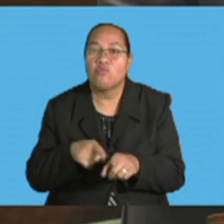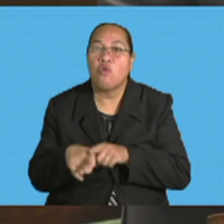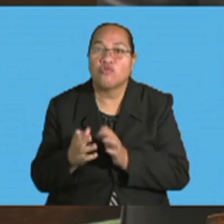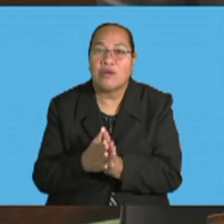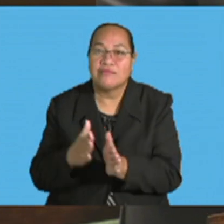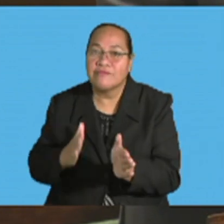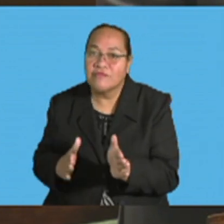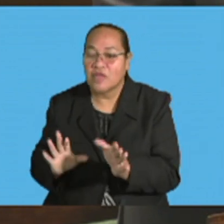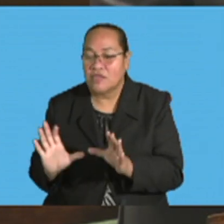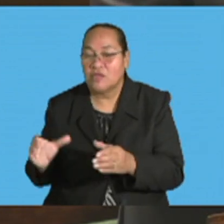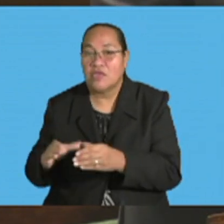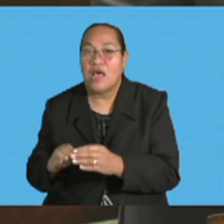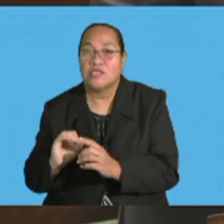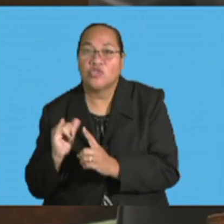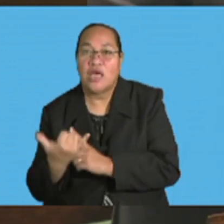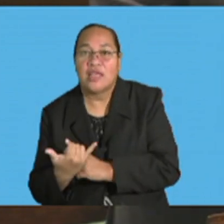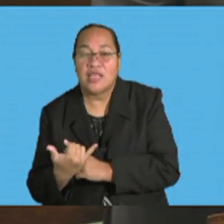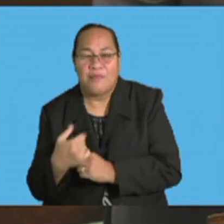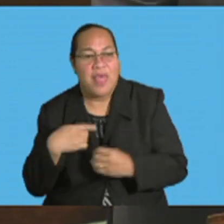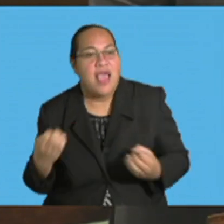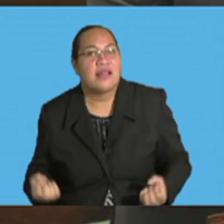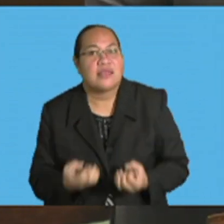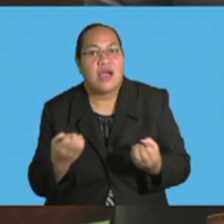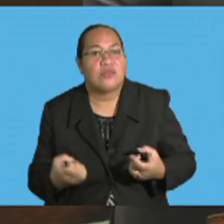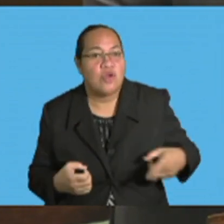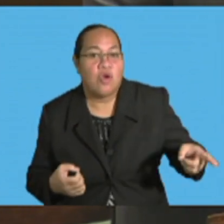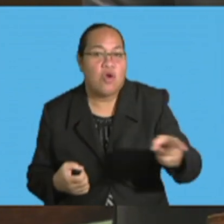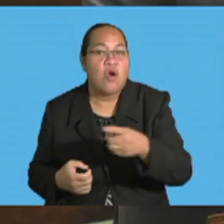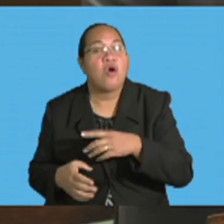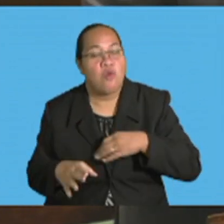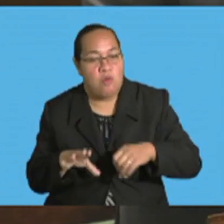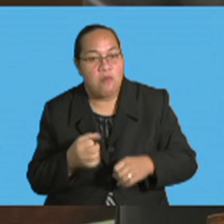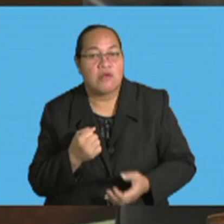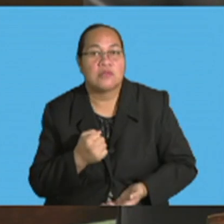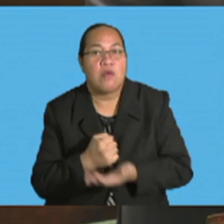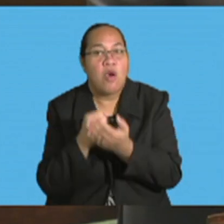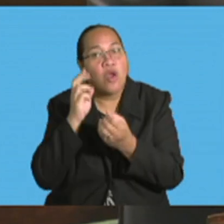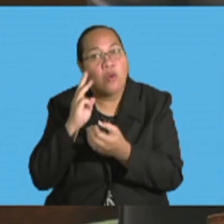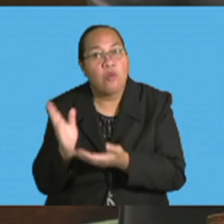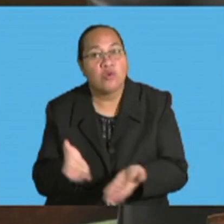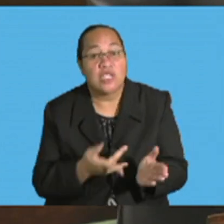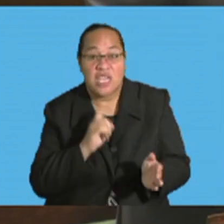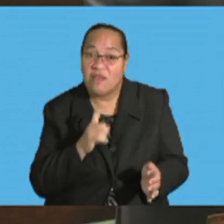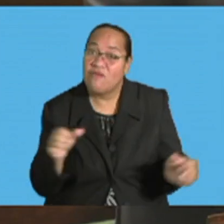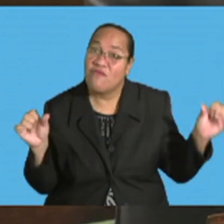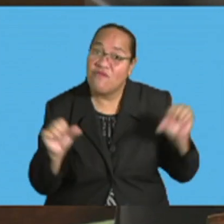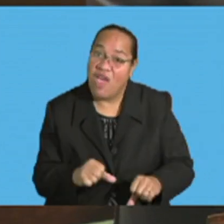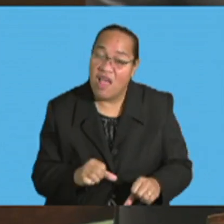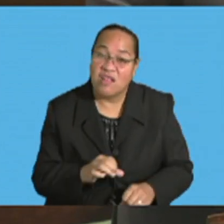society. I urge every member of this House to back this motion. If you fail to condemn this